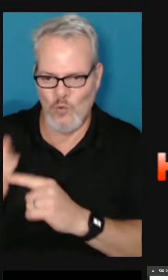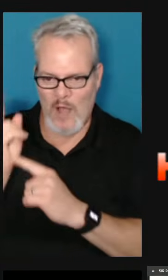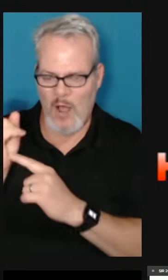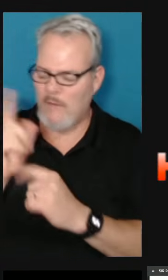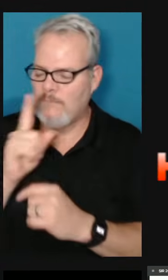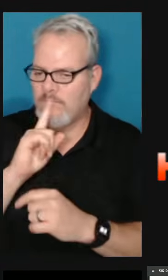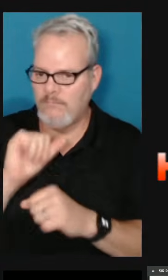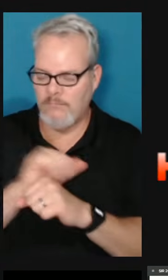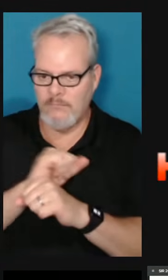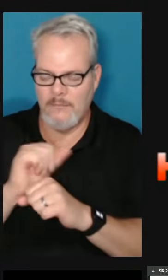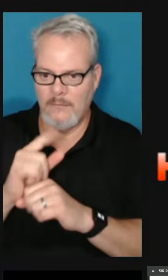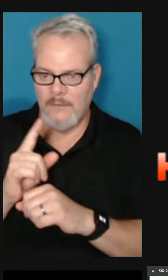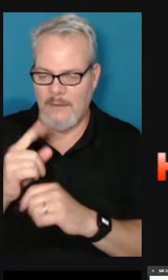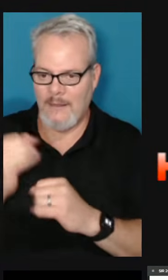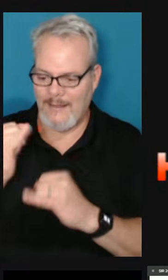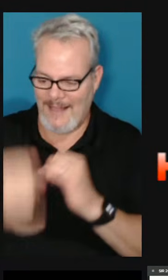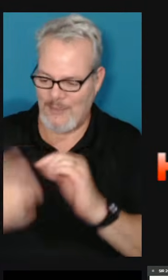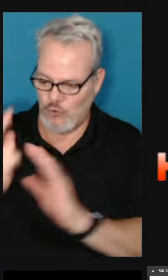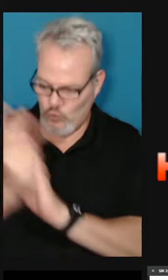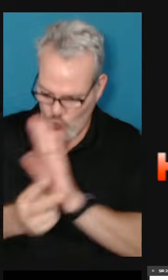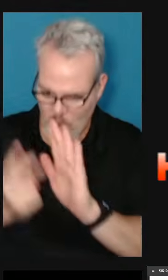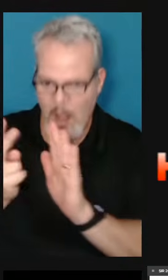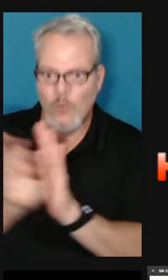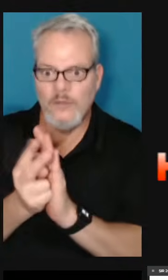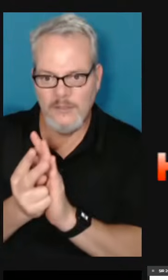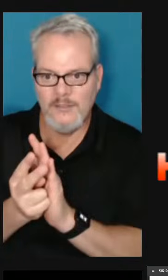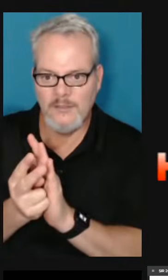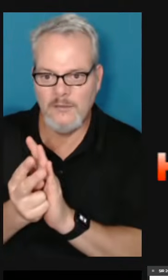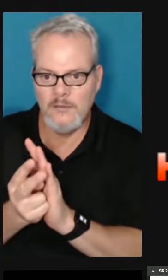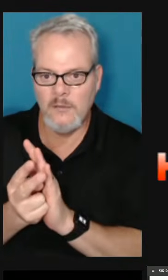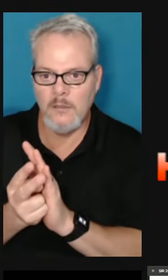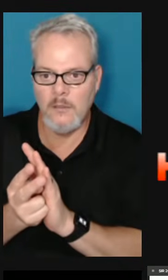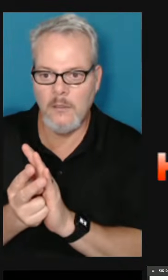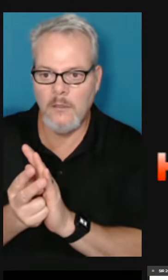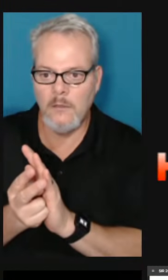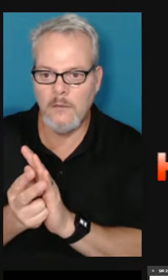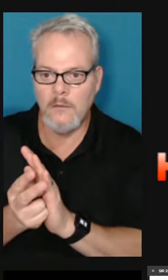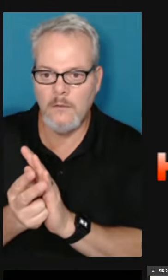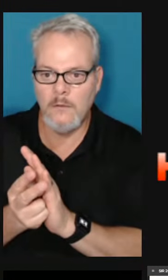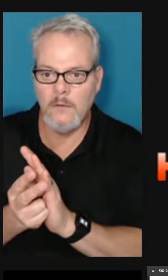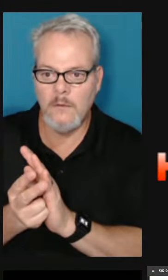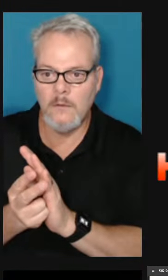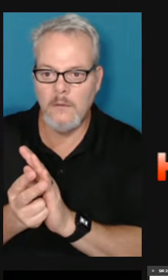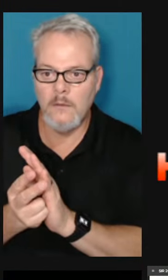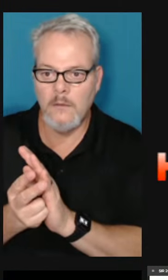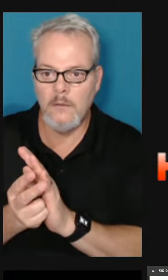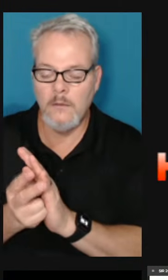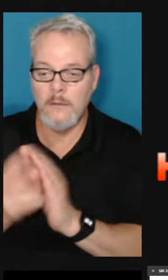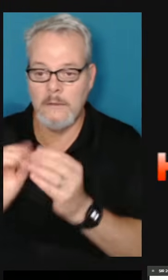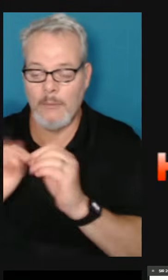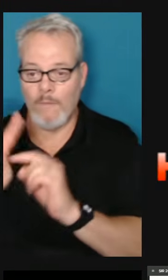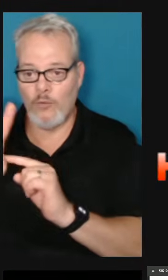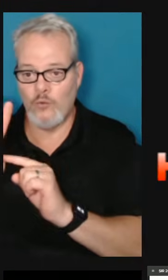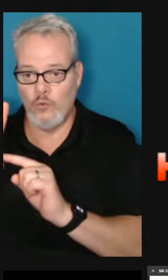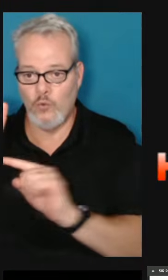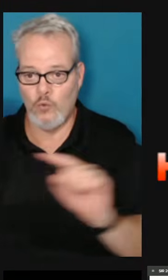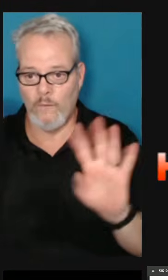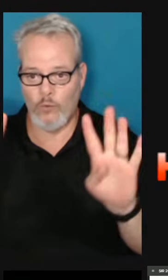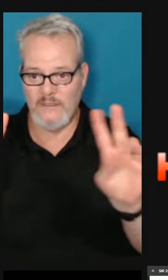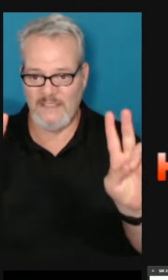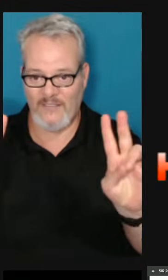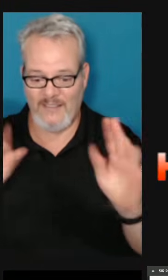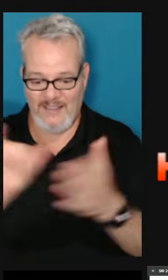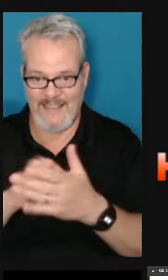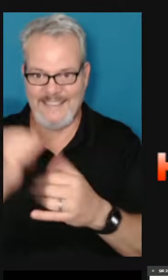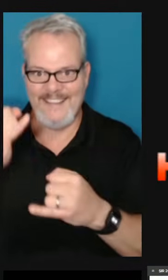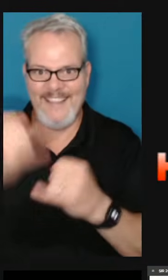They note there was an instance during episode 38 as well, but really it's 42 through 47, which were the last 5 episodes